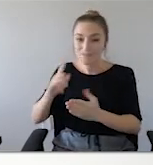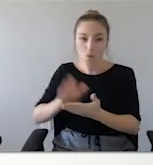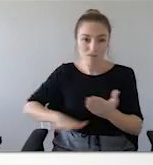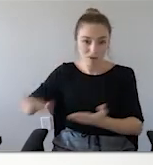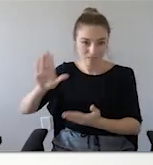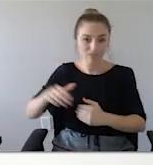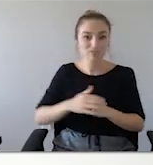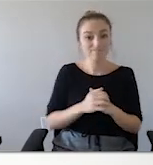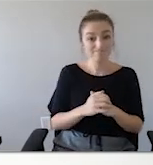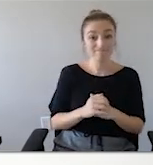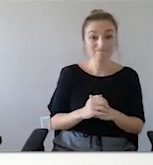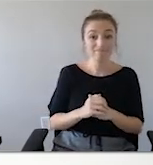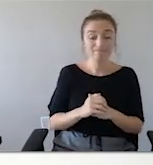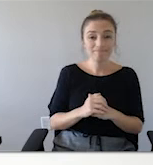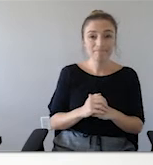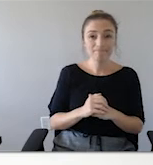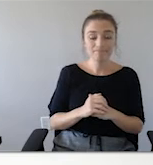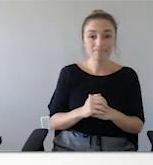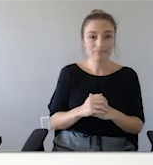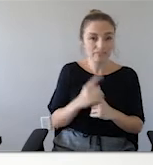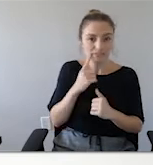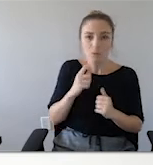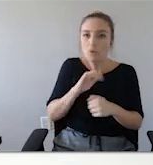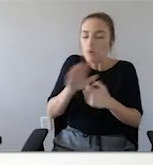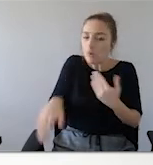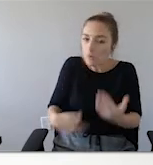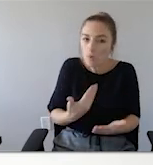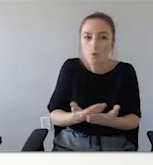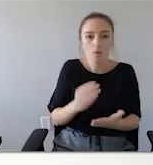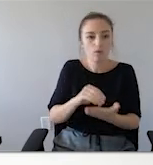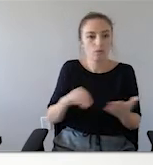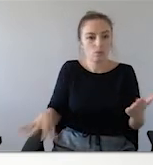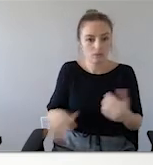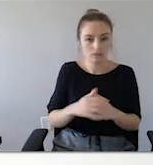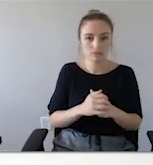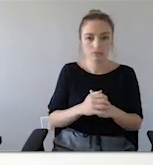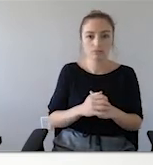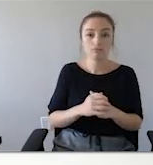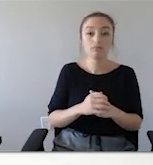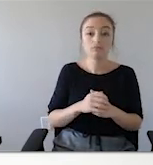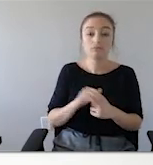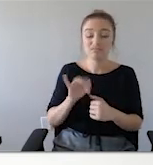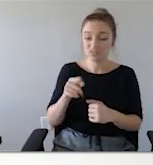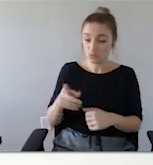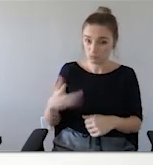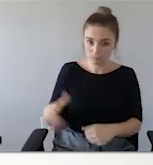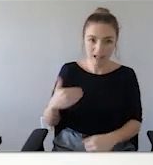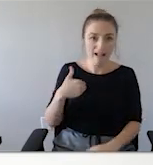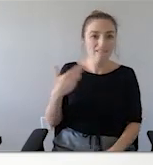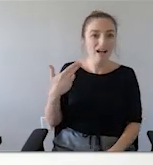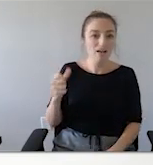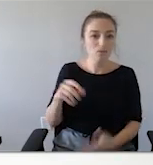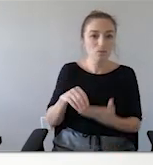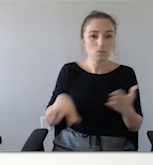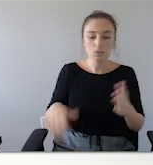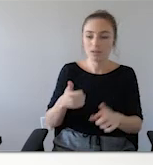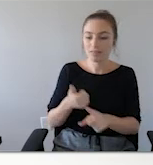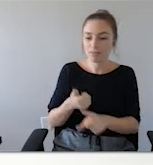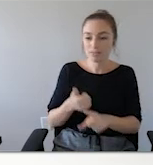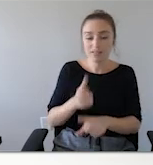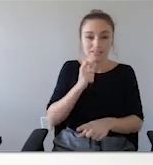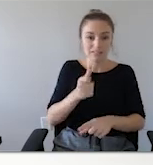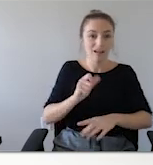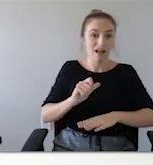for all of their students. If you have a high schooler and they're not being set up for one of those two